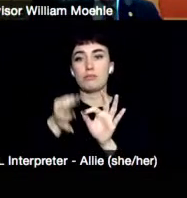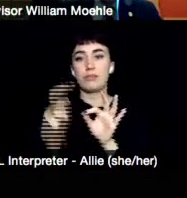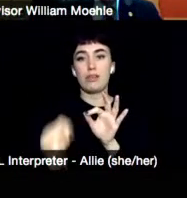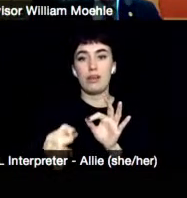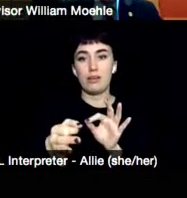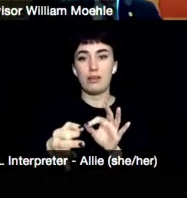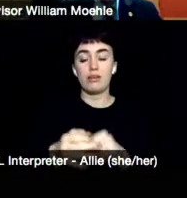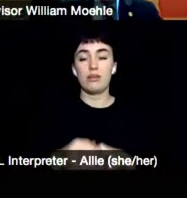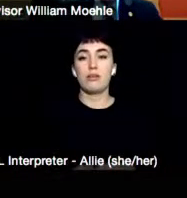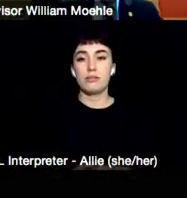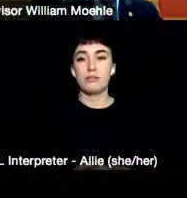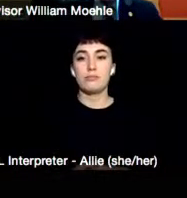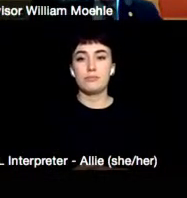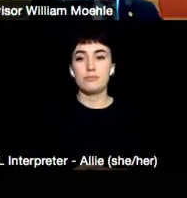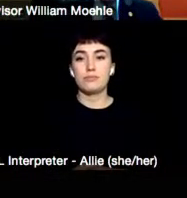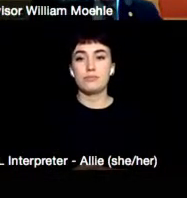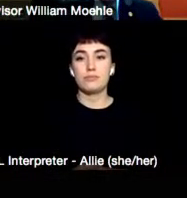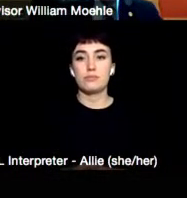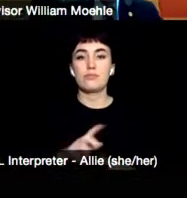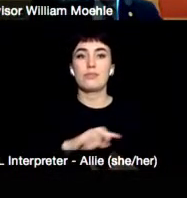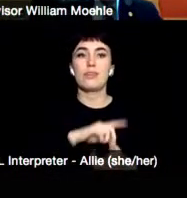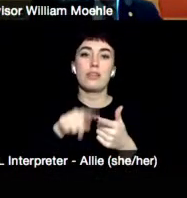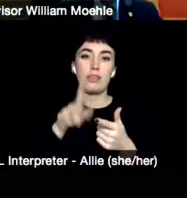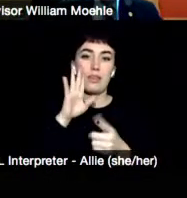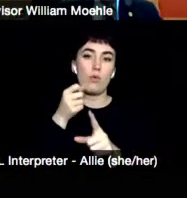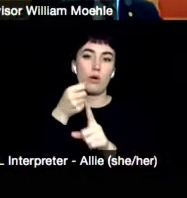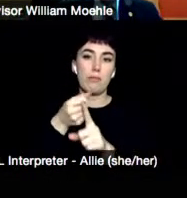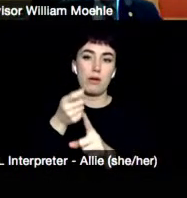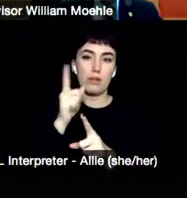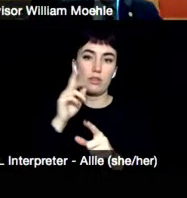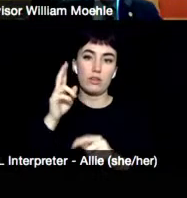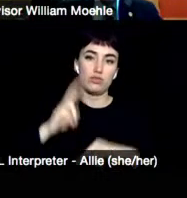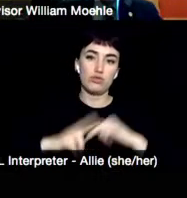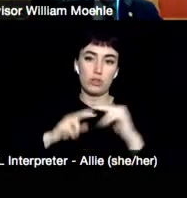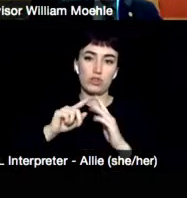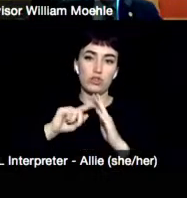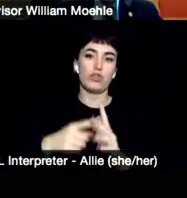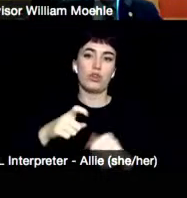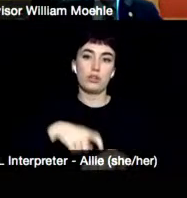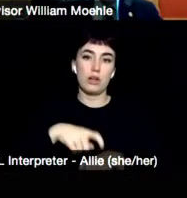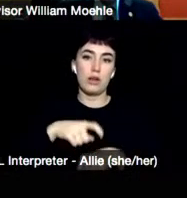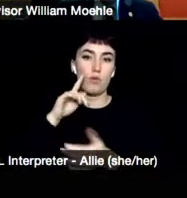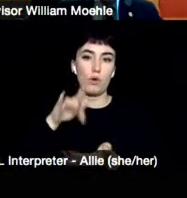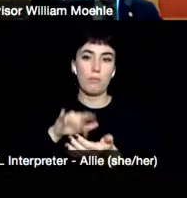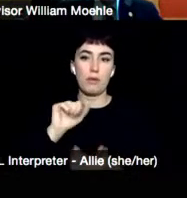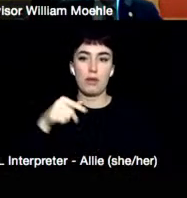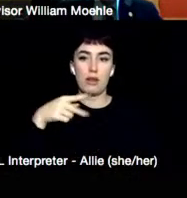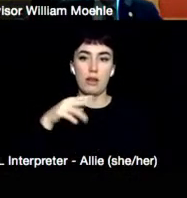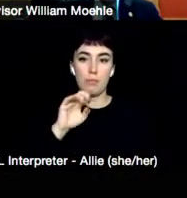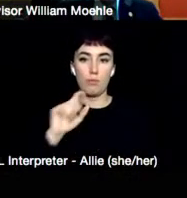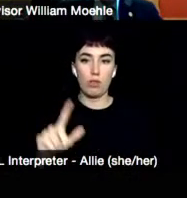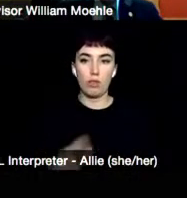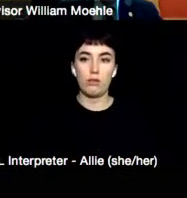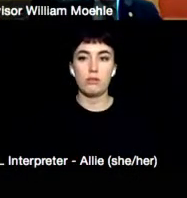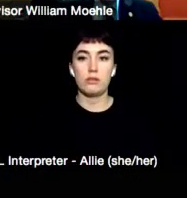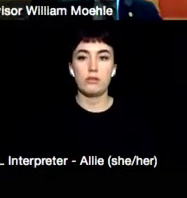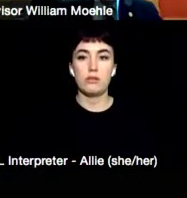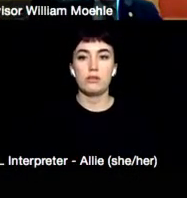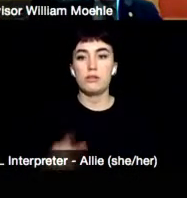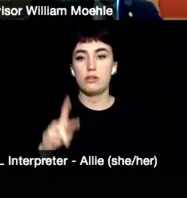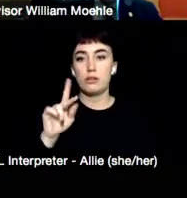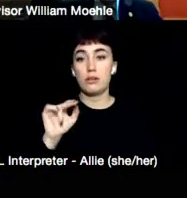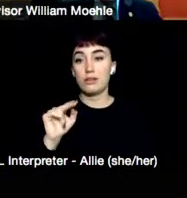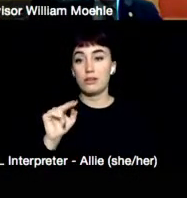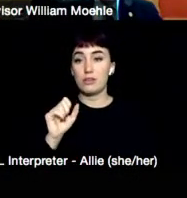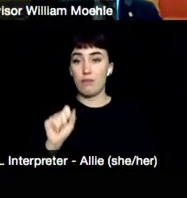award, which would then impact the construction start of mid-April. So just, if I